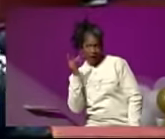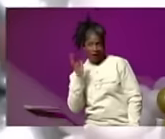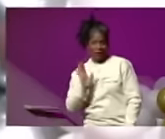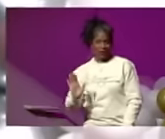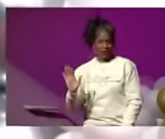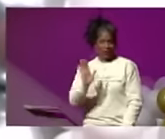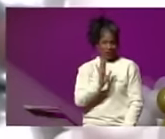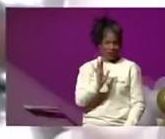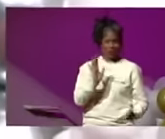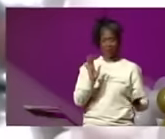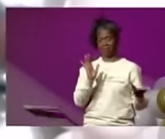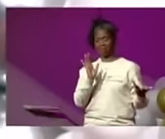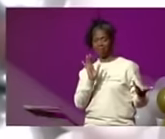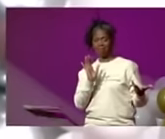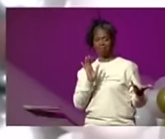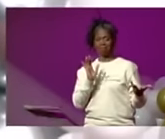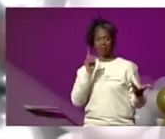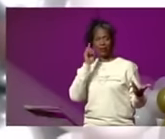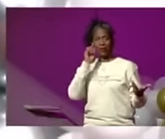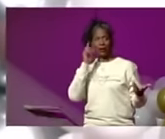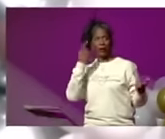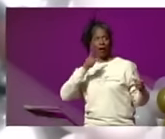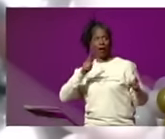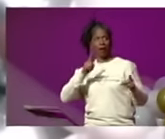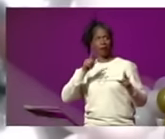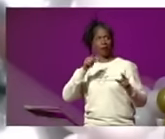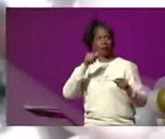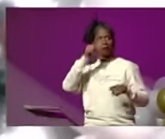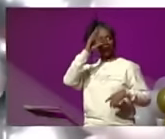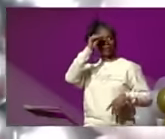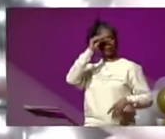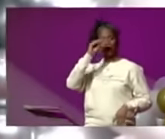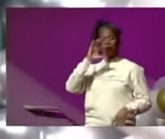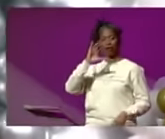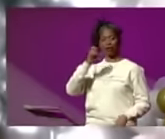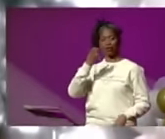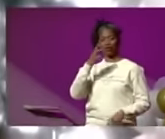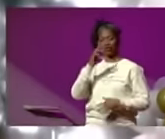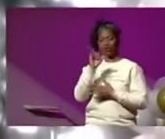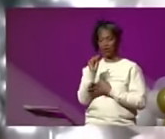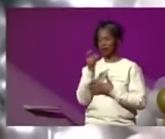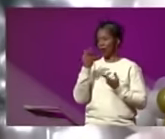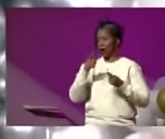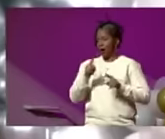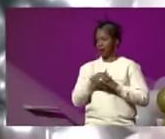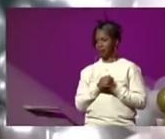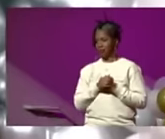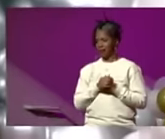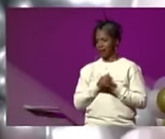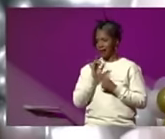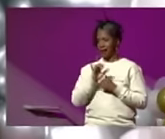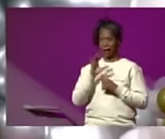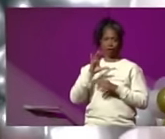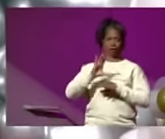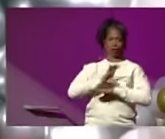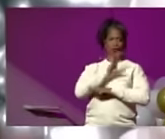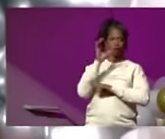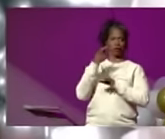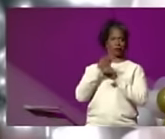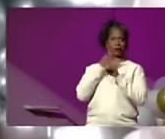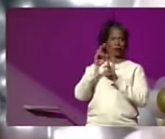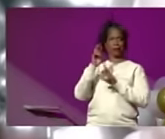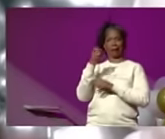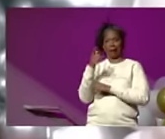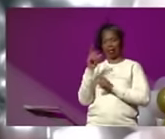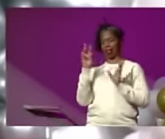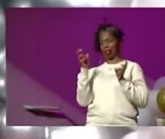sensitivity, you're thinking about Chris and the Christmas from hell. Because Chris said it was a Christmas